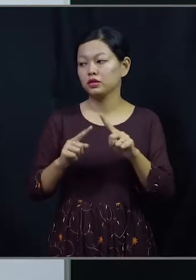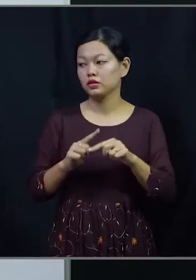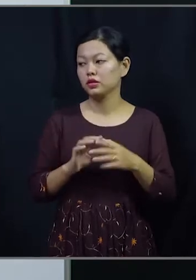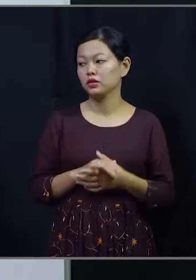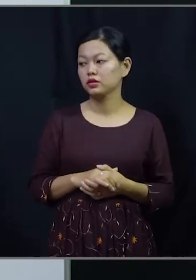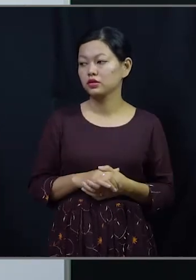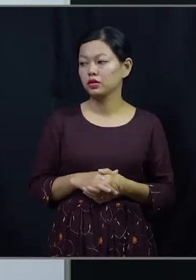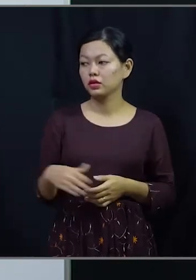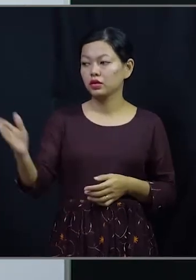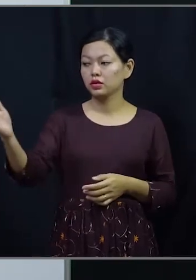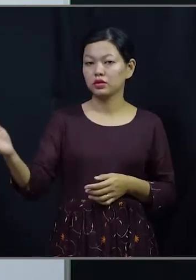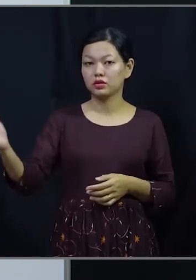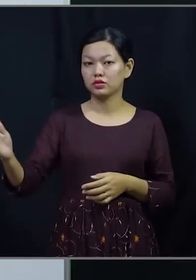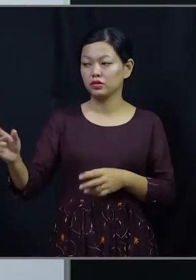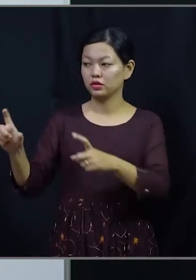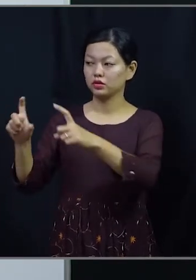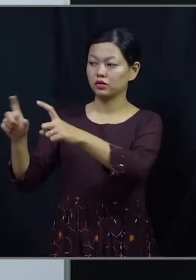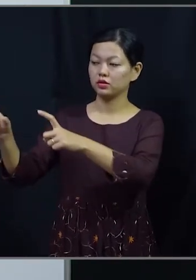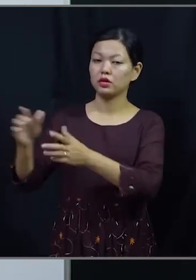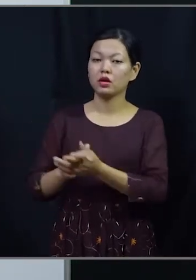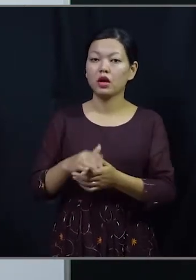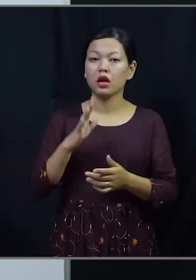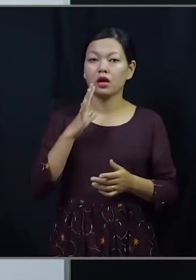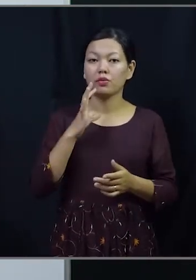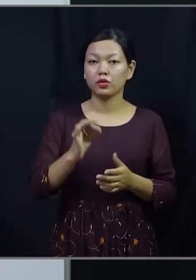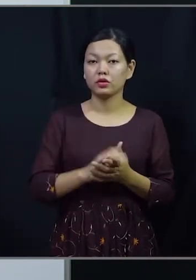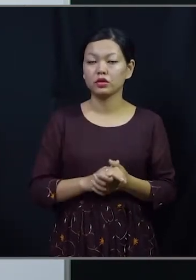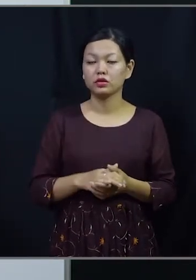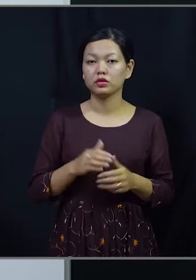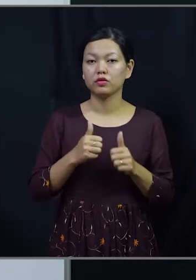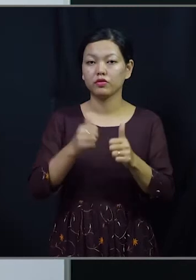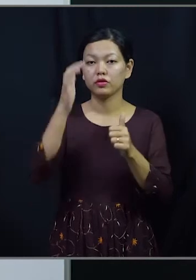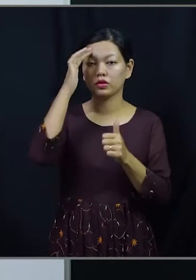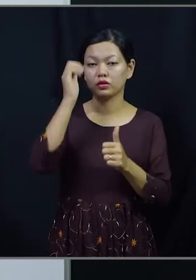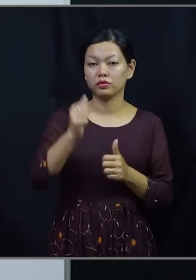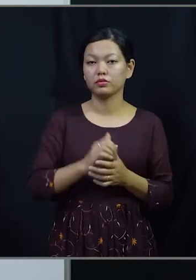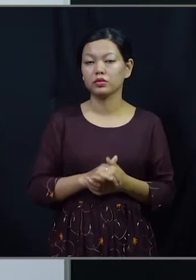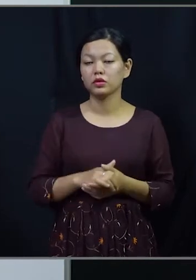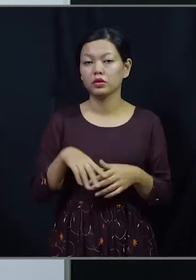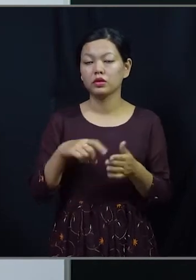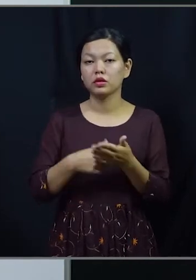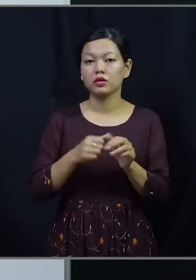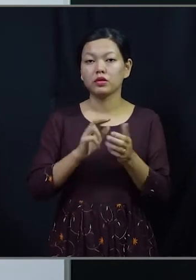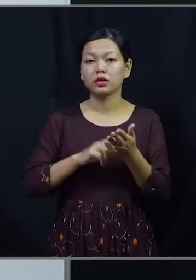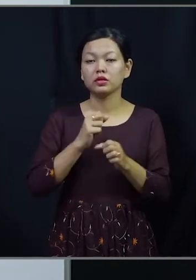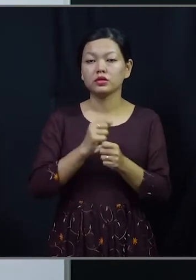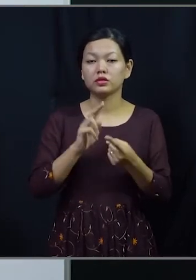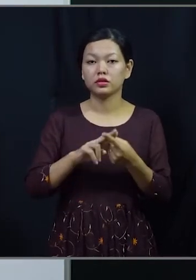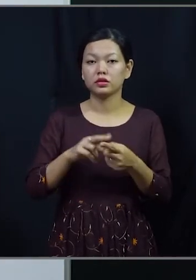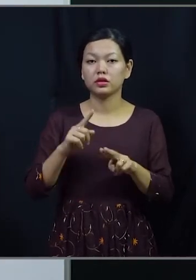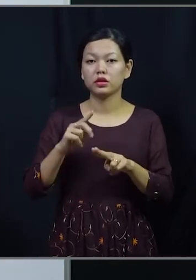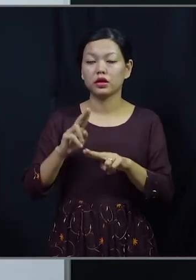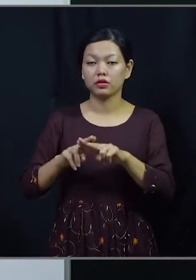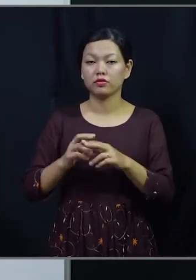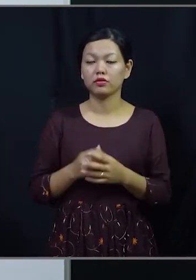These are important conditions. It might come for MCQs also. And range f, if it is a subset of